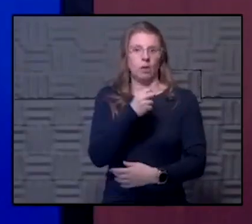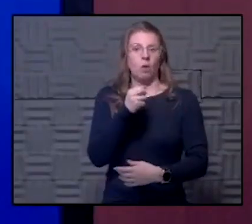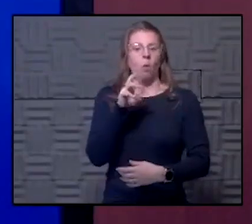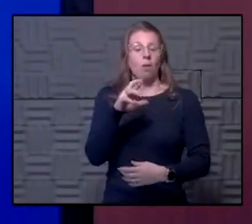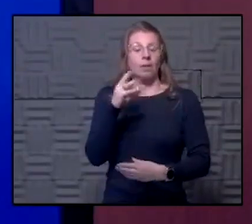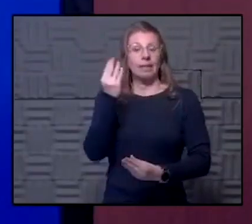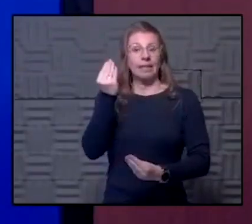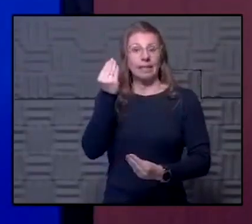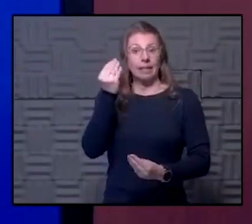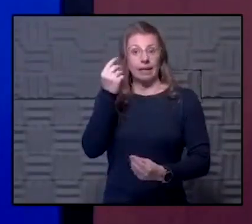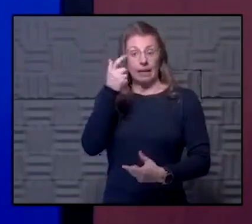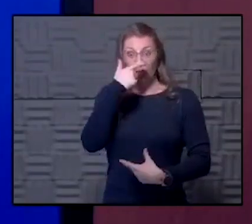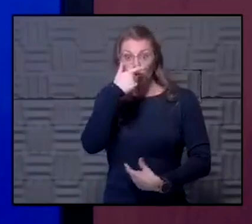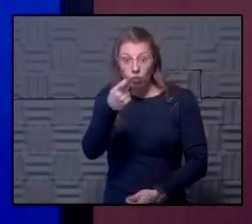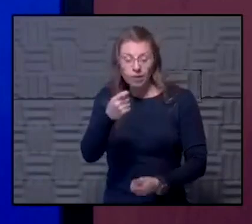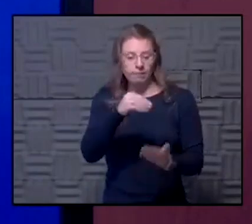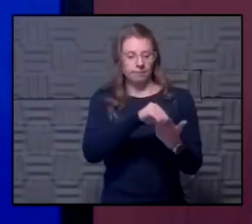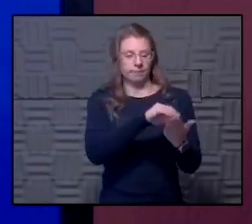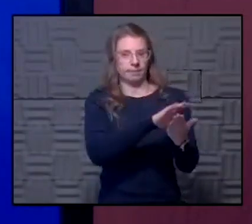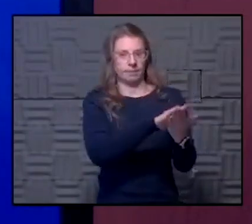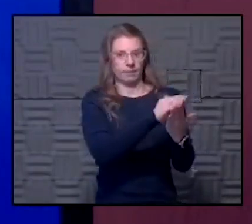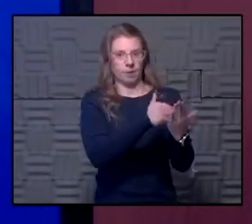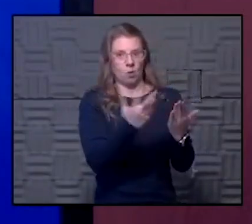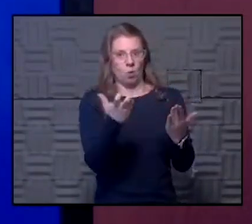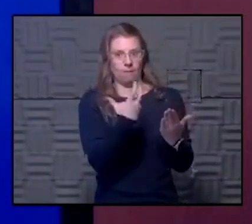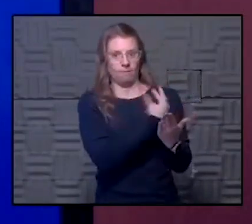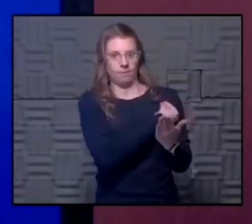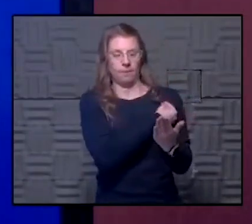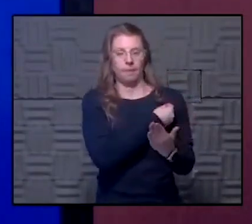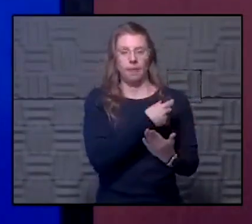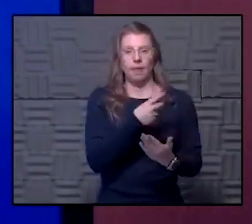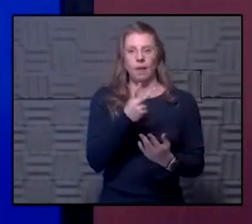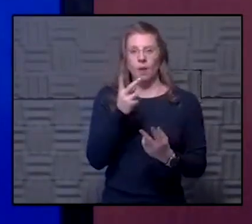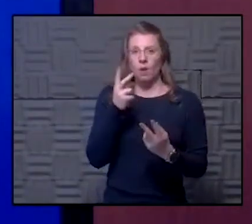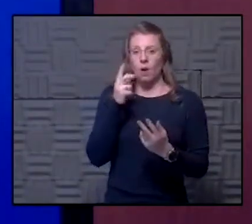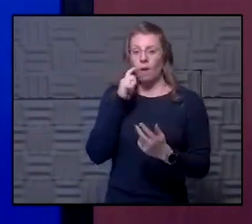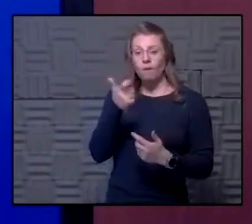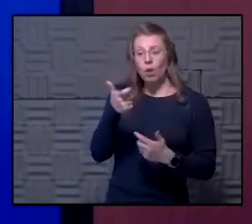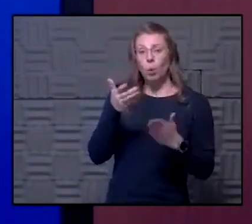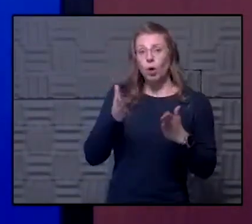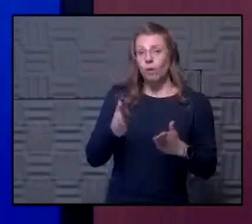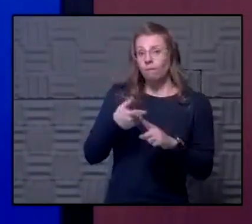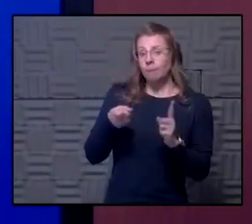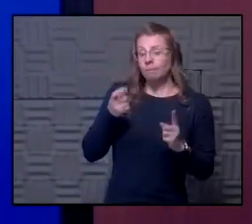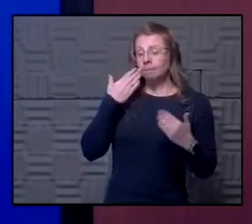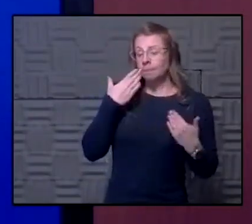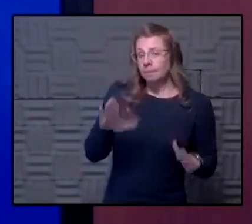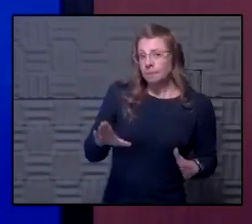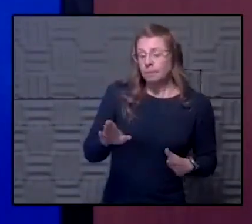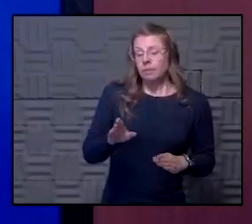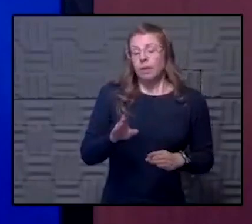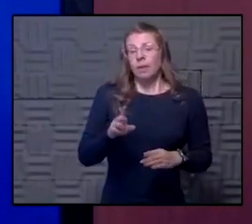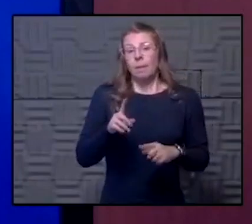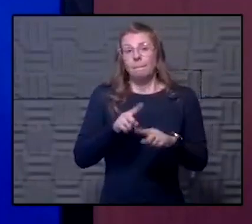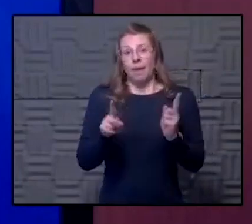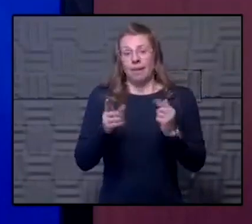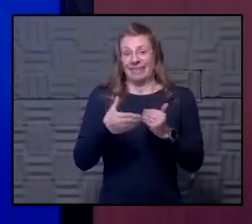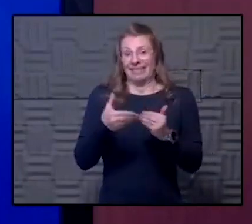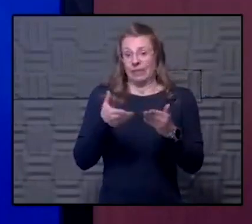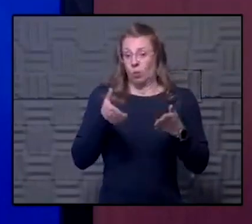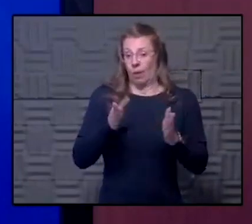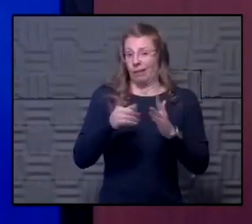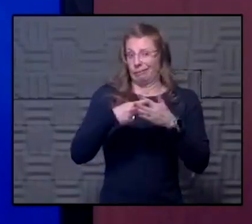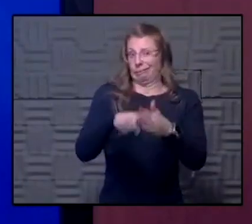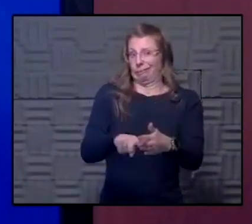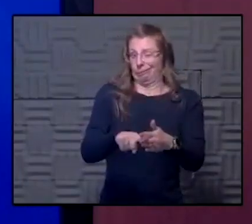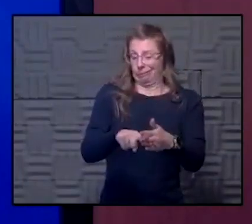for vaccination. So I'm not sure where that viewer is from, but there should be an easy way to start, and